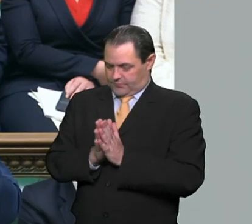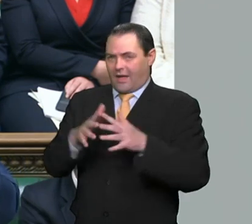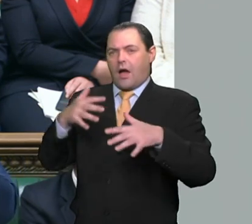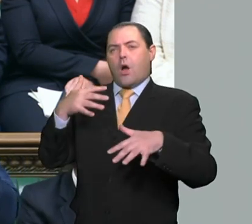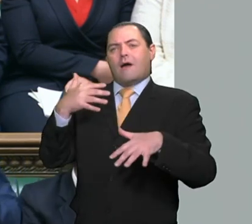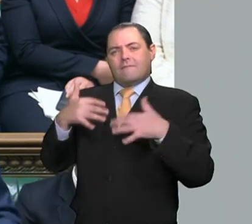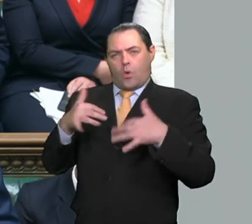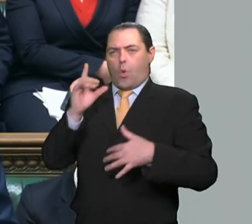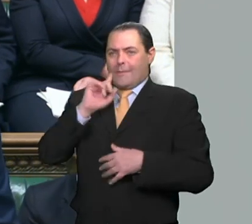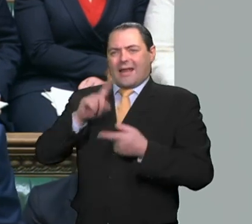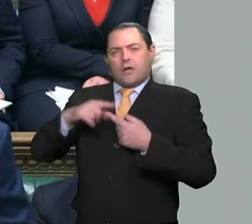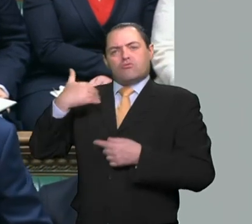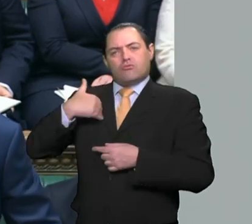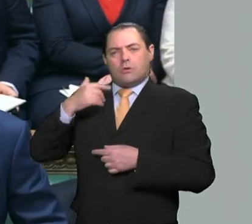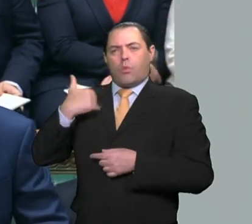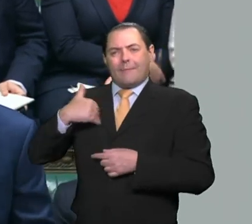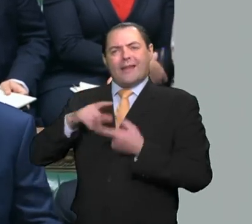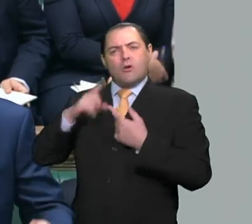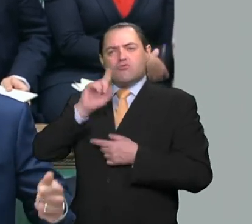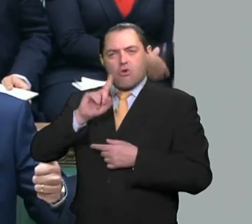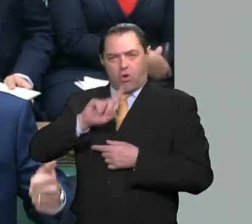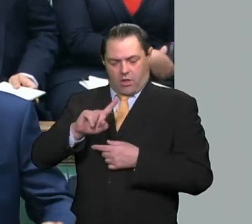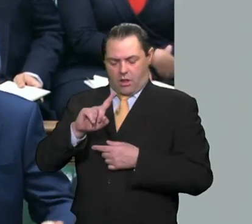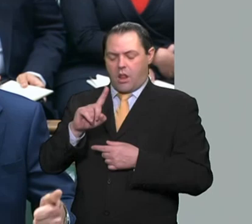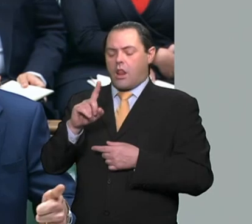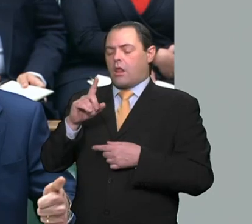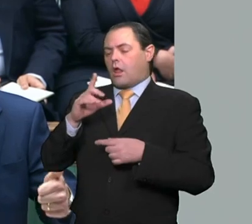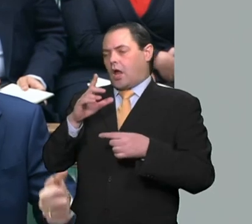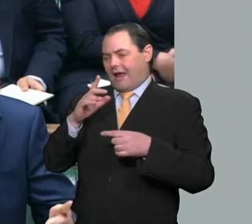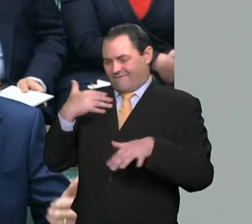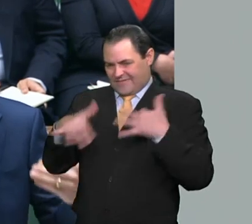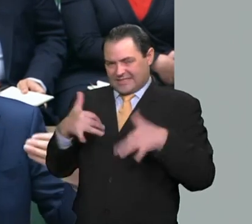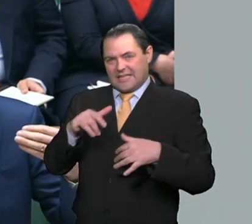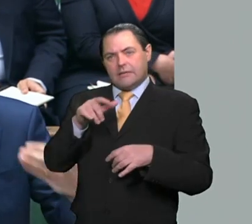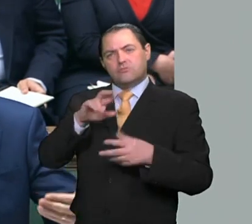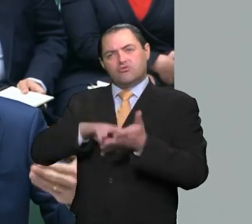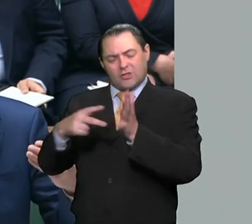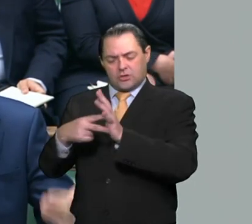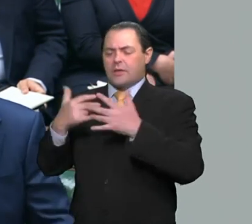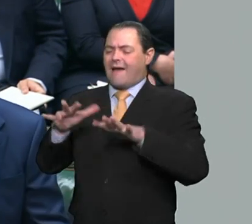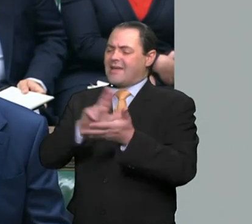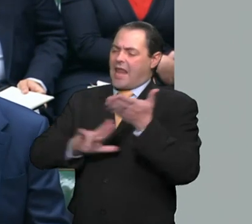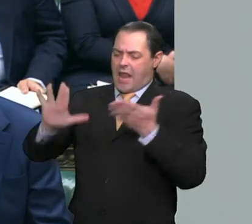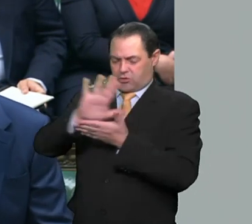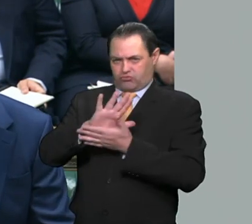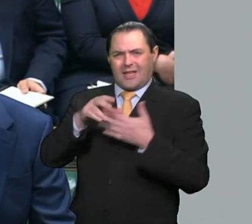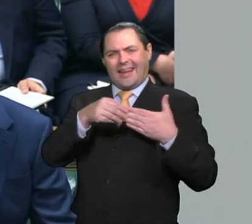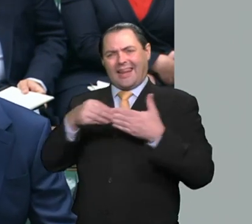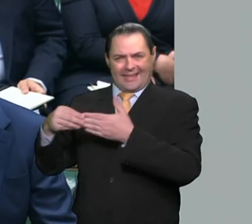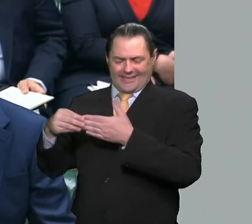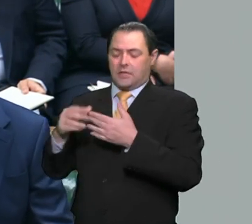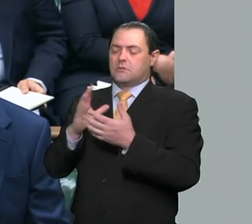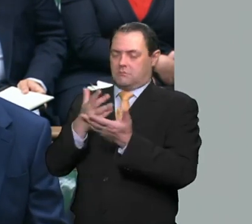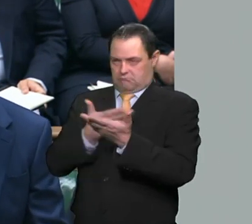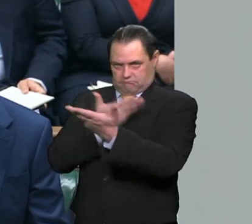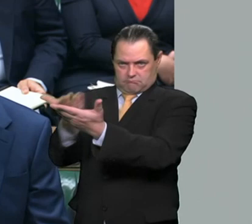Women and Girls Victim Strategy that we published in July, we've provided a national police lead that reports directly to the Home Secretary. We've